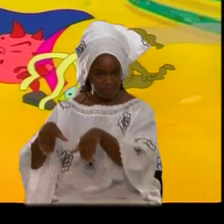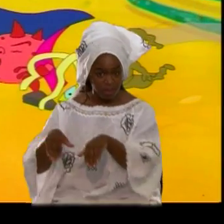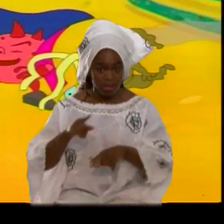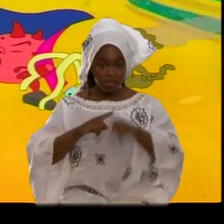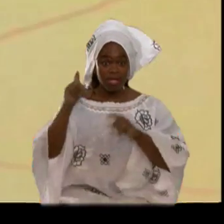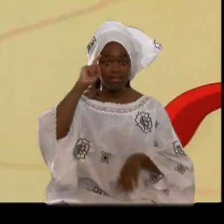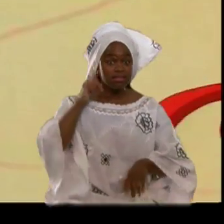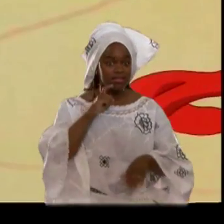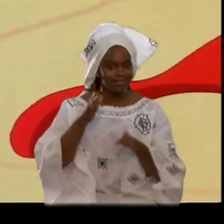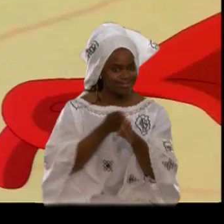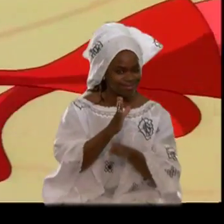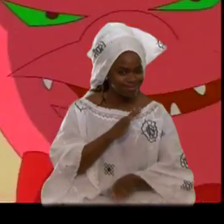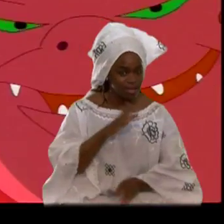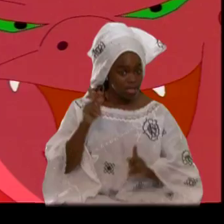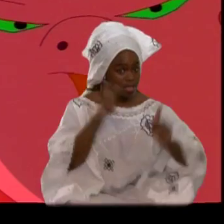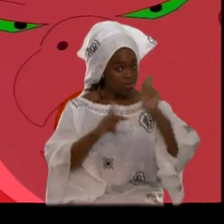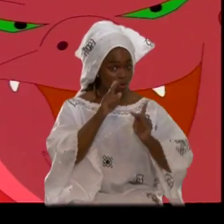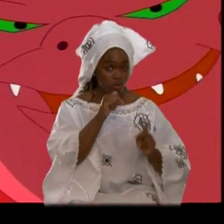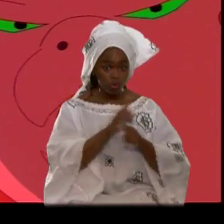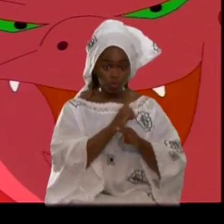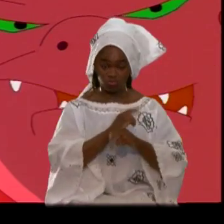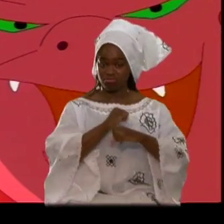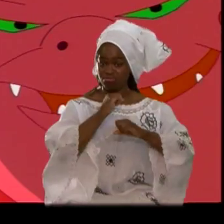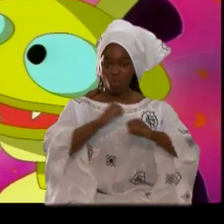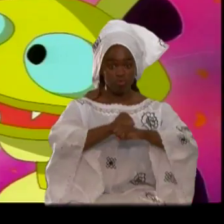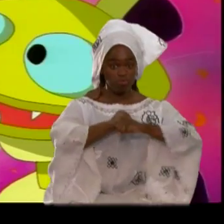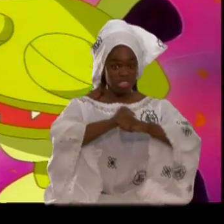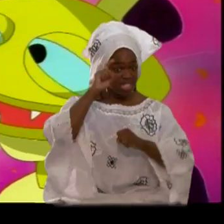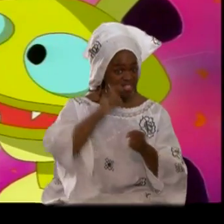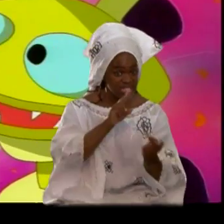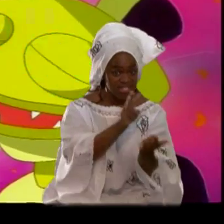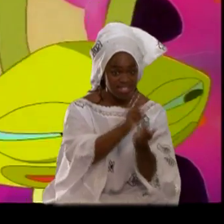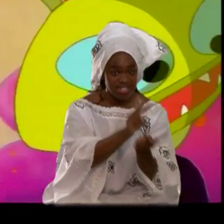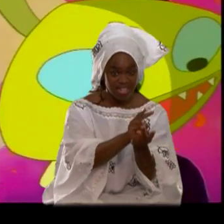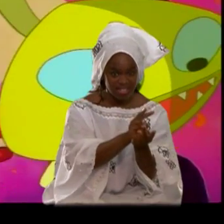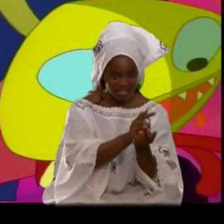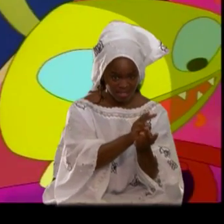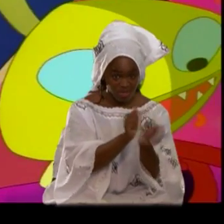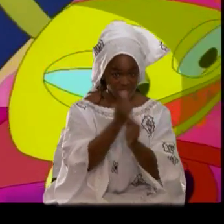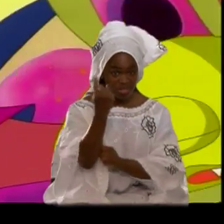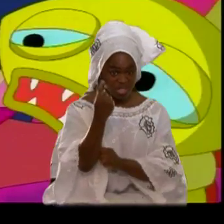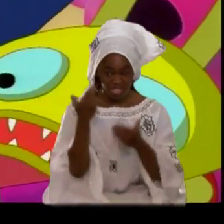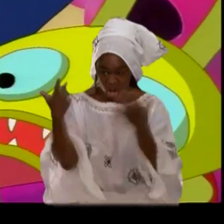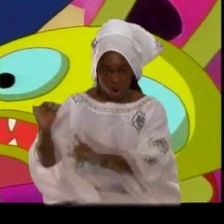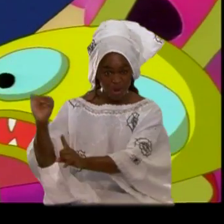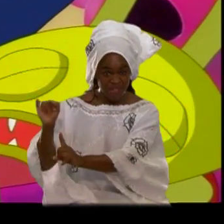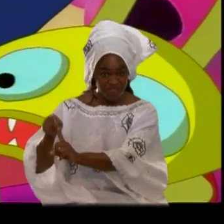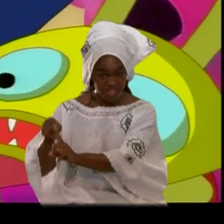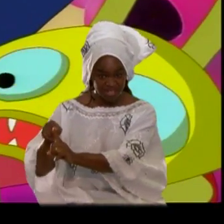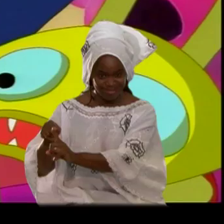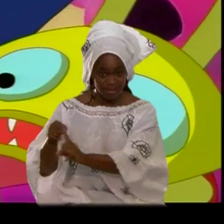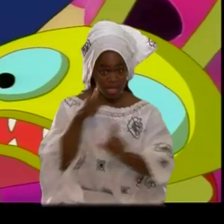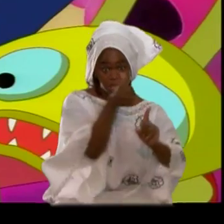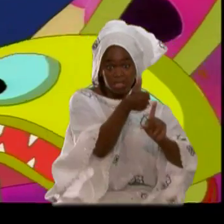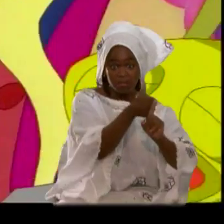then there's the sexual route. When a human being has unprotected sexual intercourse with someone I've already infected, he or she offers me the opportunity to